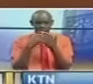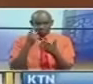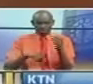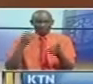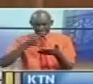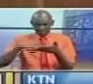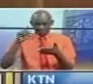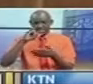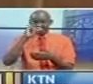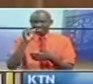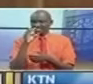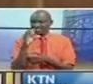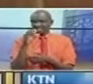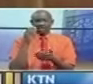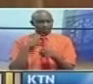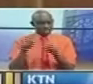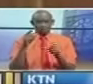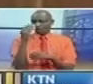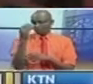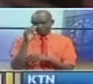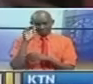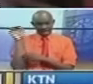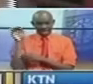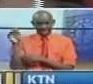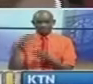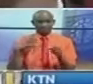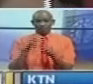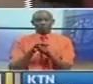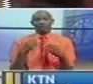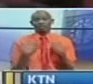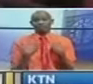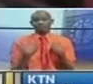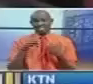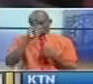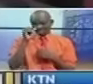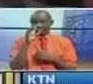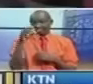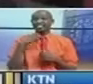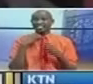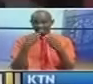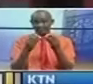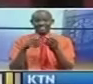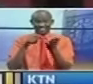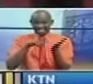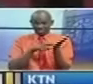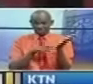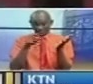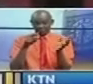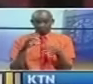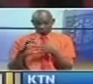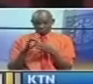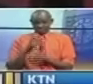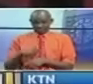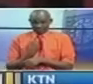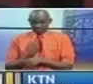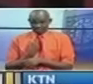JSC, which as of Monday did not have a quorum. JSC give instructions to lawyers as a corporate entity. It is